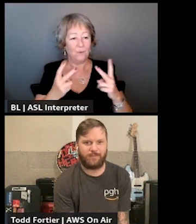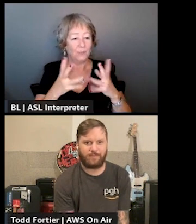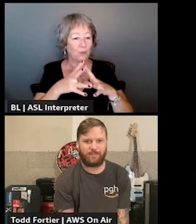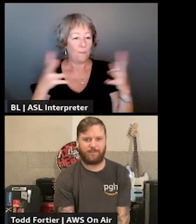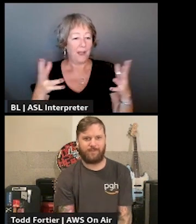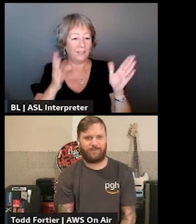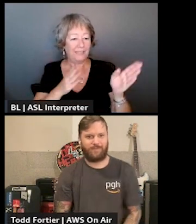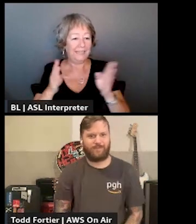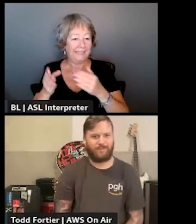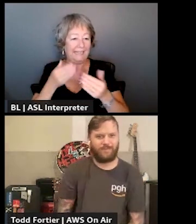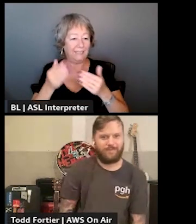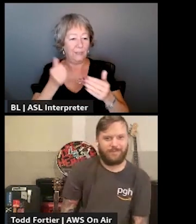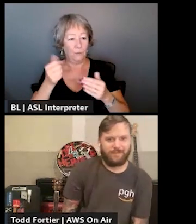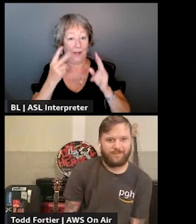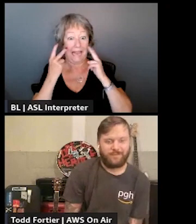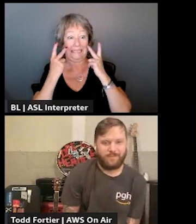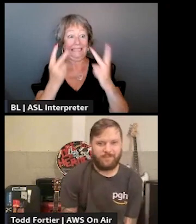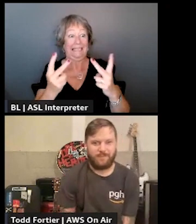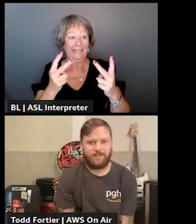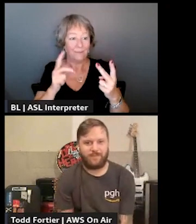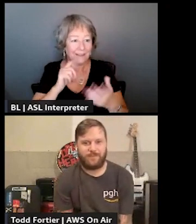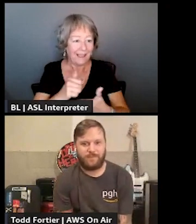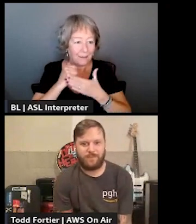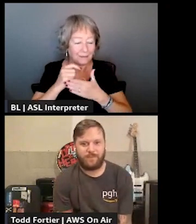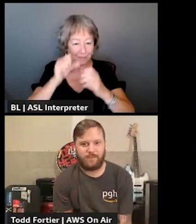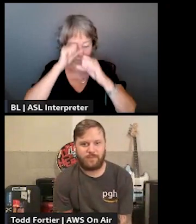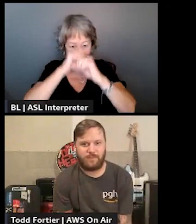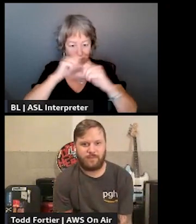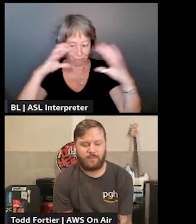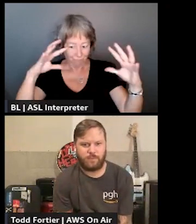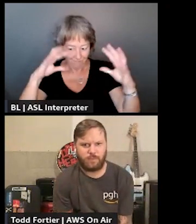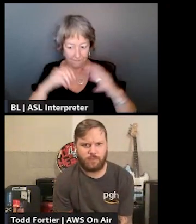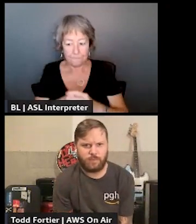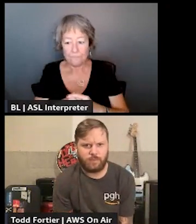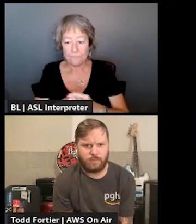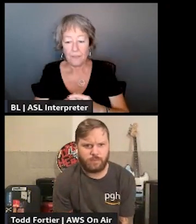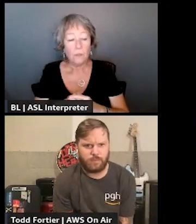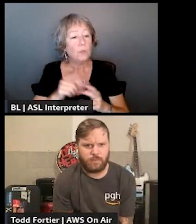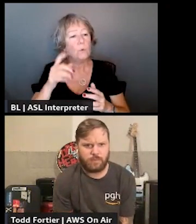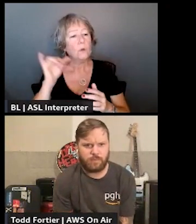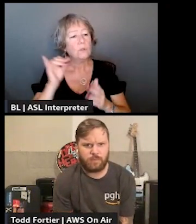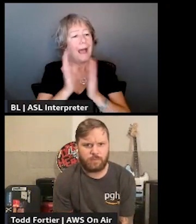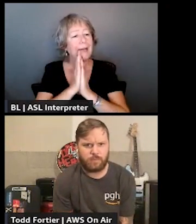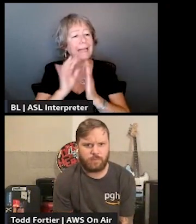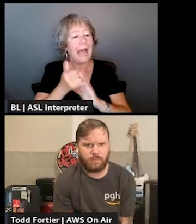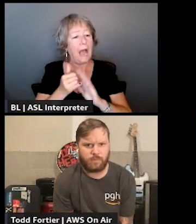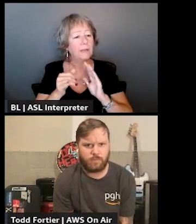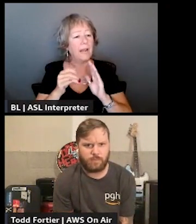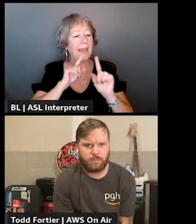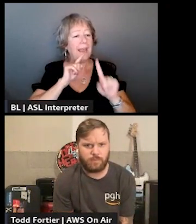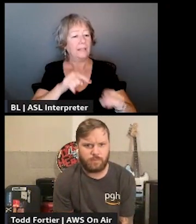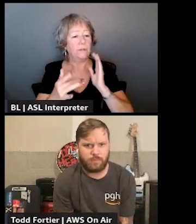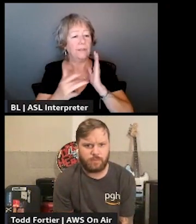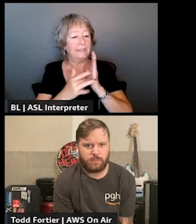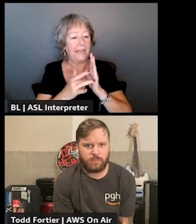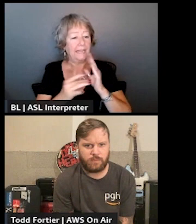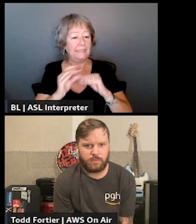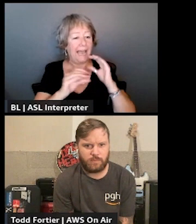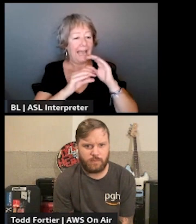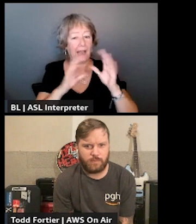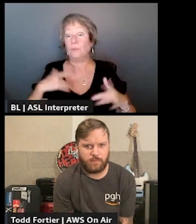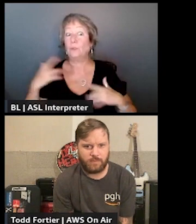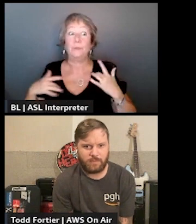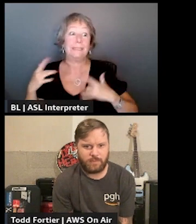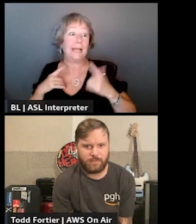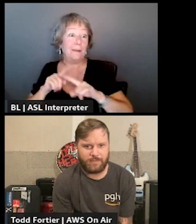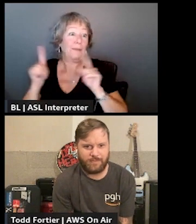organize my thoughts like this. Yeah. And you said, how do you select your tech stack? I didn't even answer your question, Brooke. I got too excited about the different